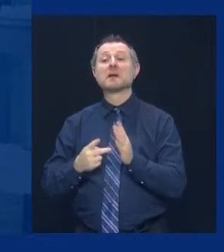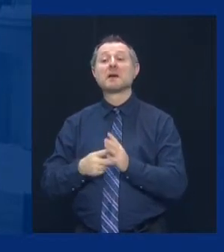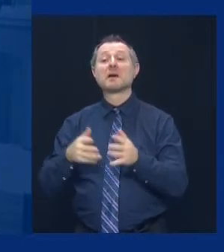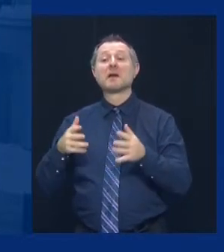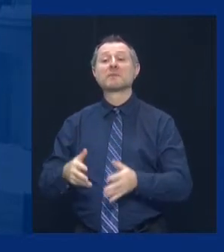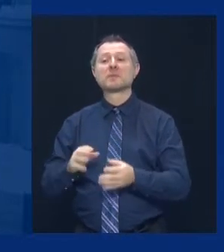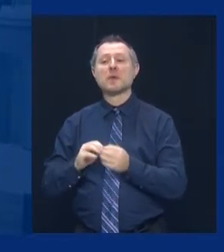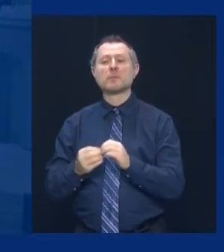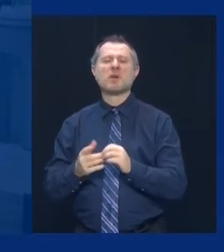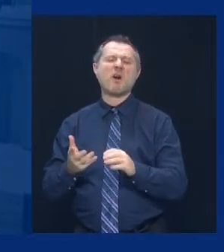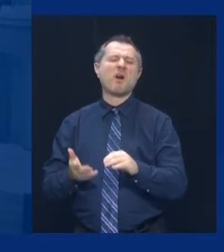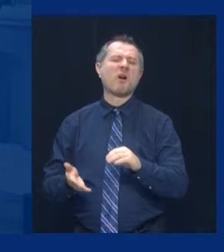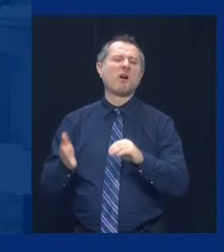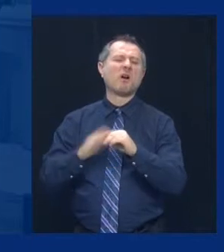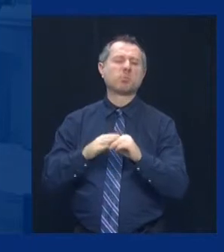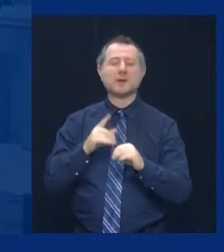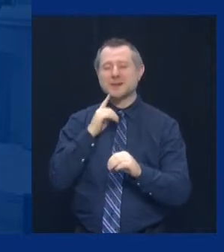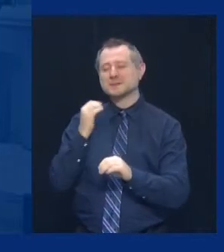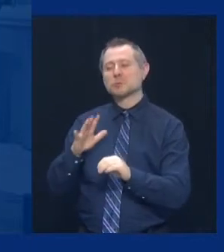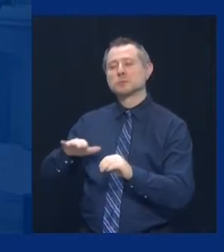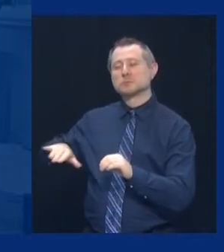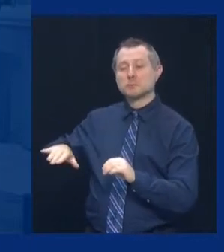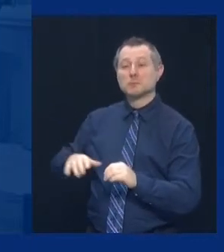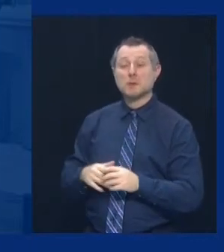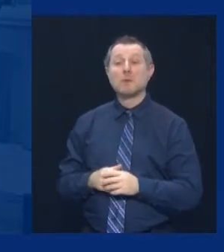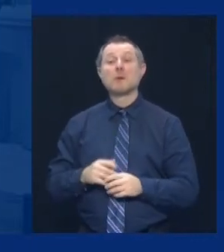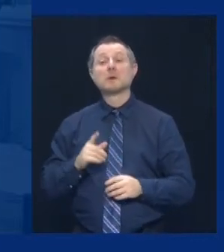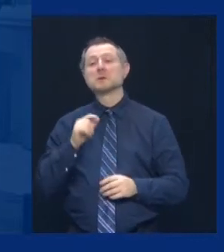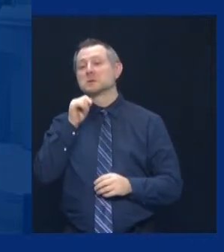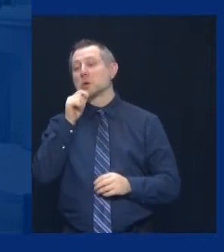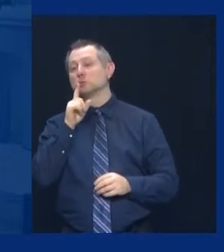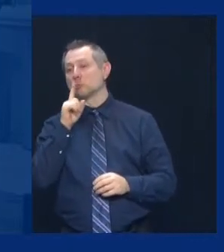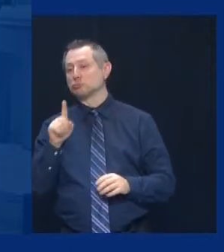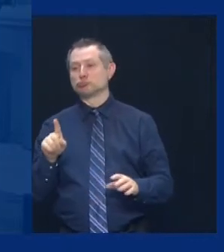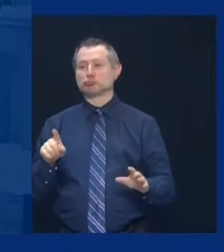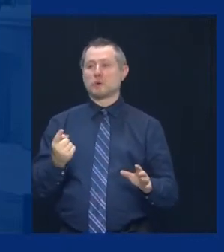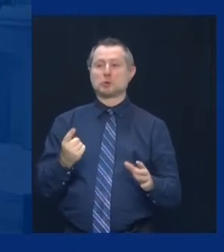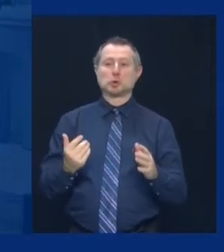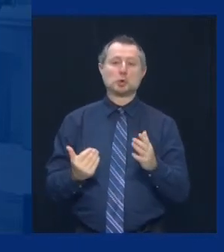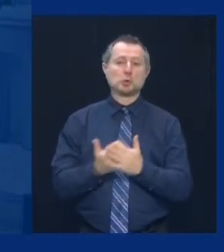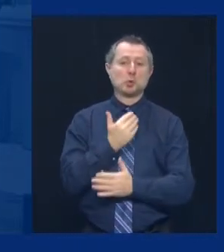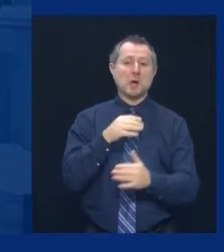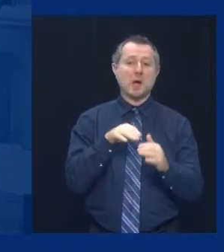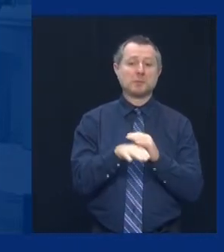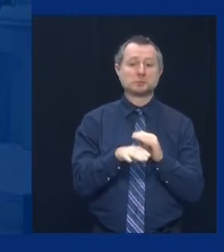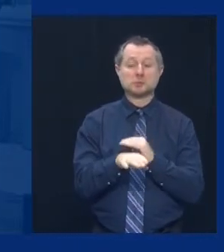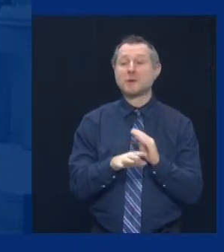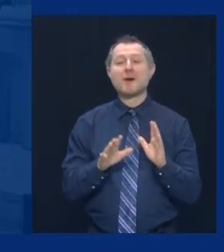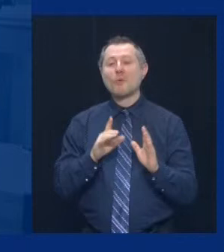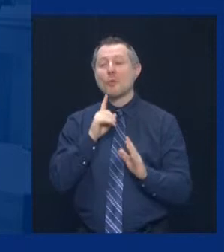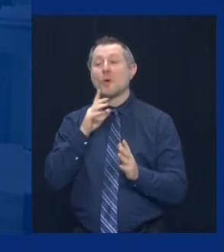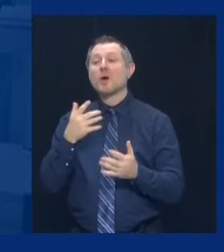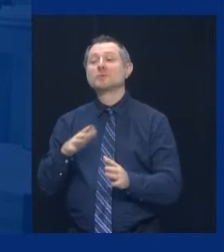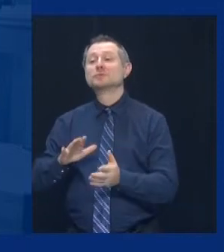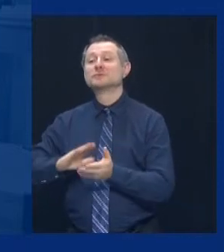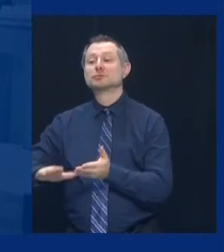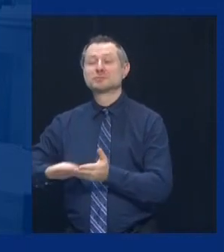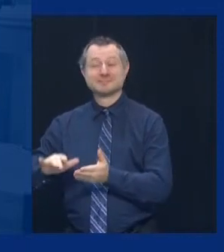up, not necessarily the new admissions, but the discharges go down.